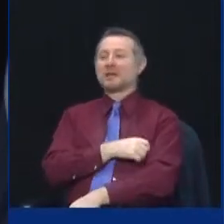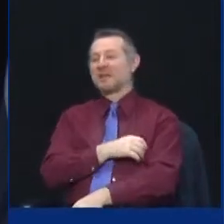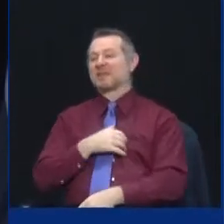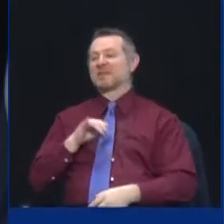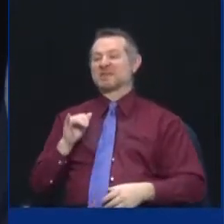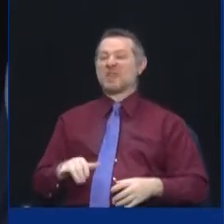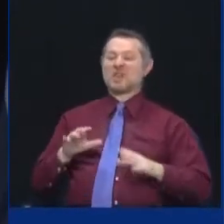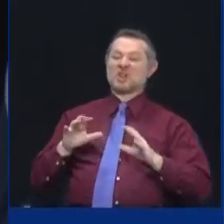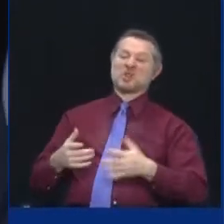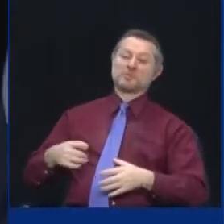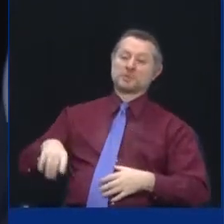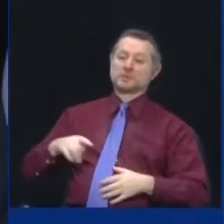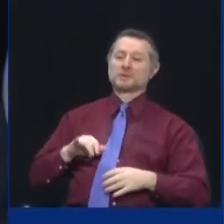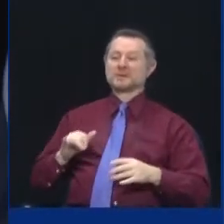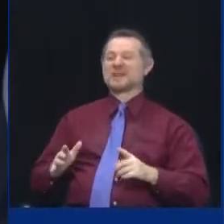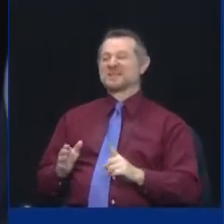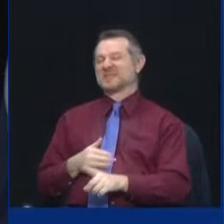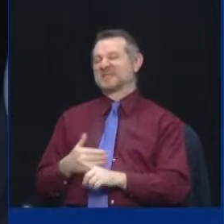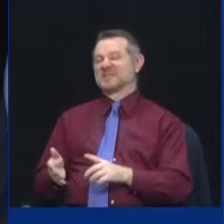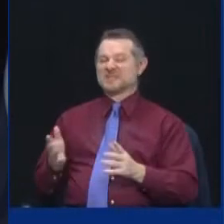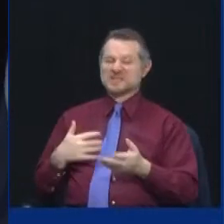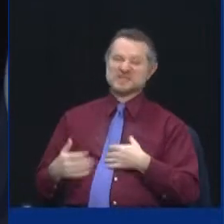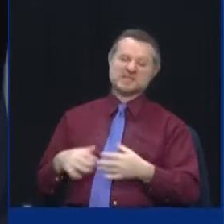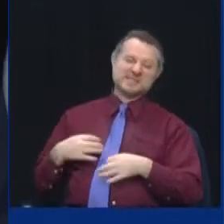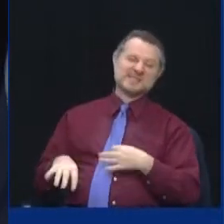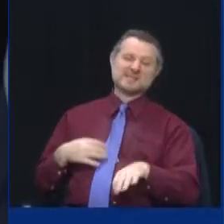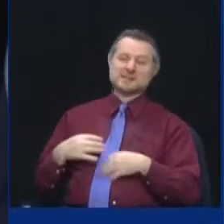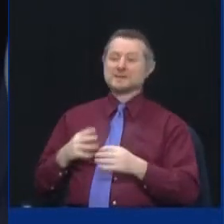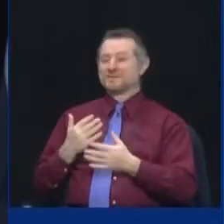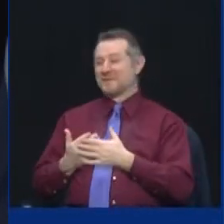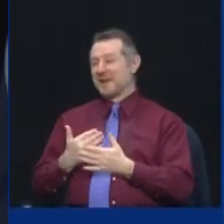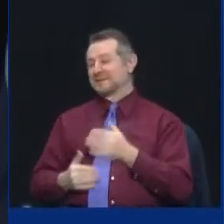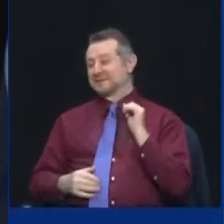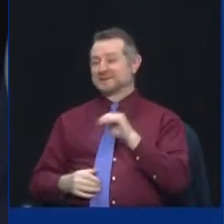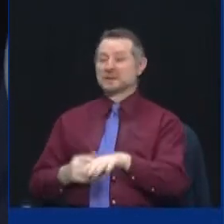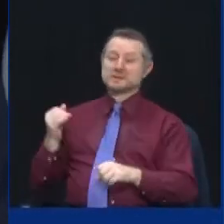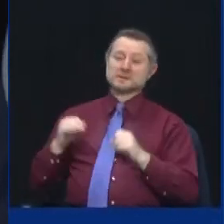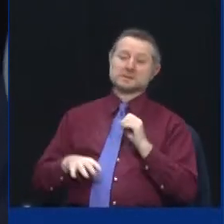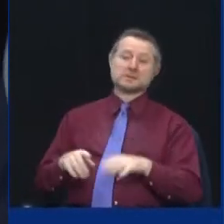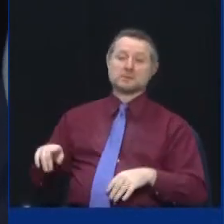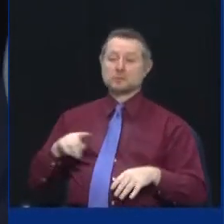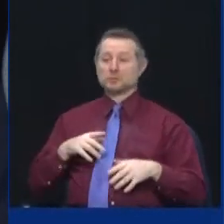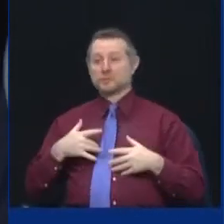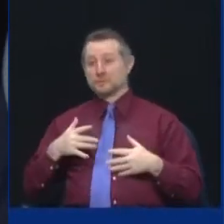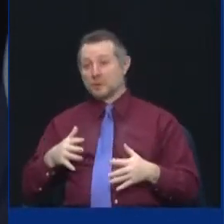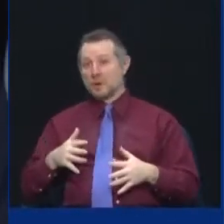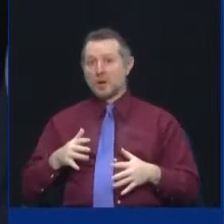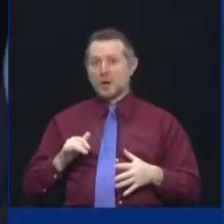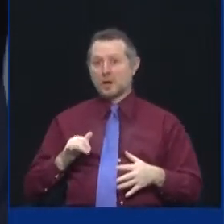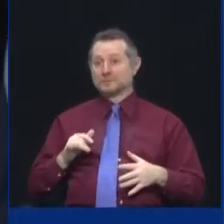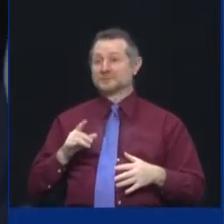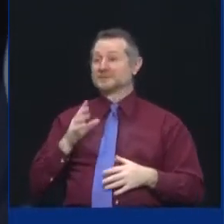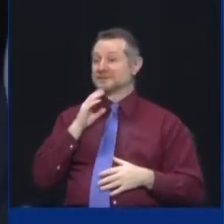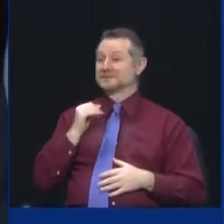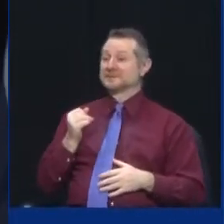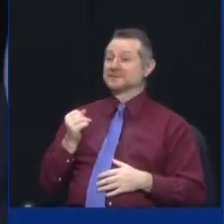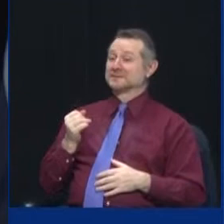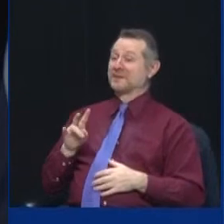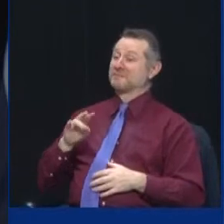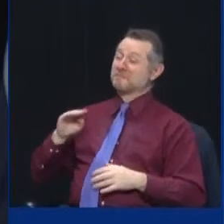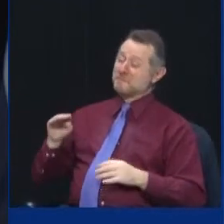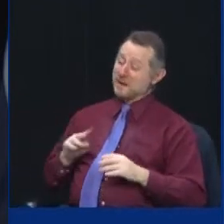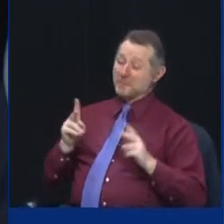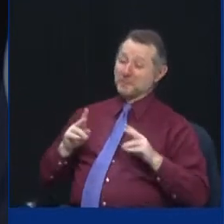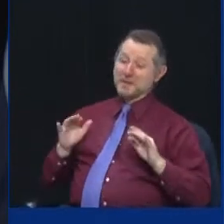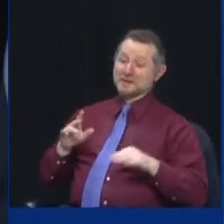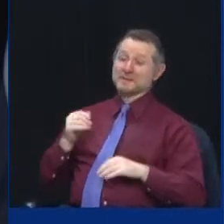to say, let me explain the facts to you. You were nervous about it. 17 million New Yorkers have it. You know, we have a lot